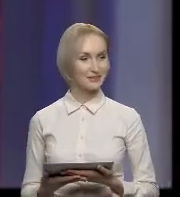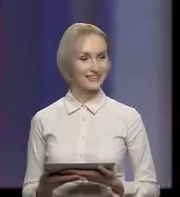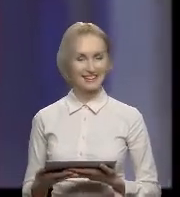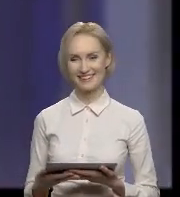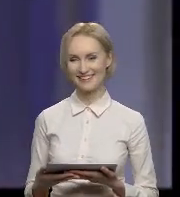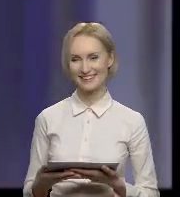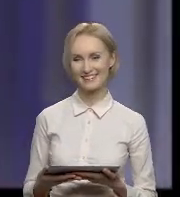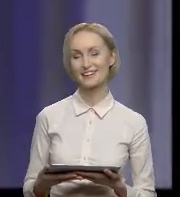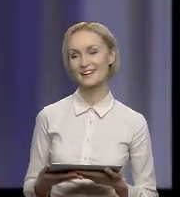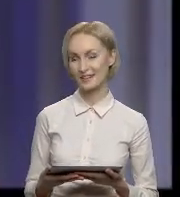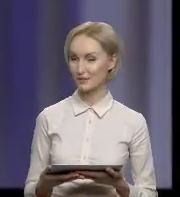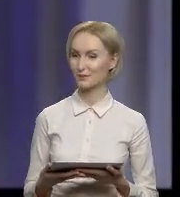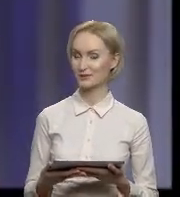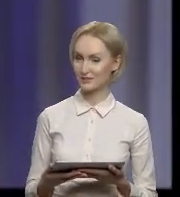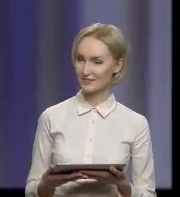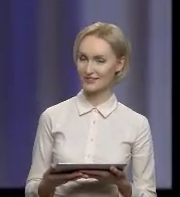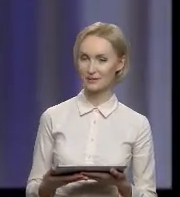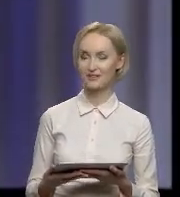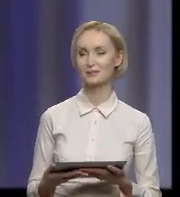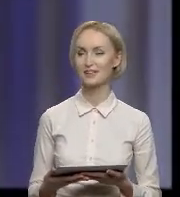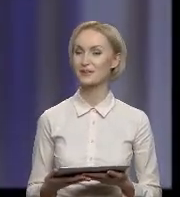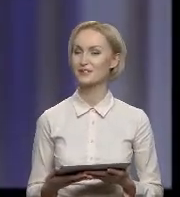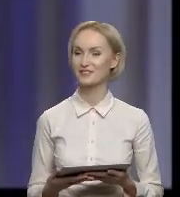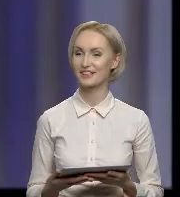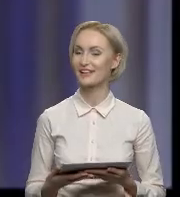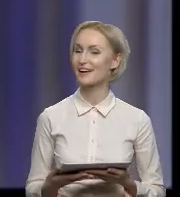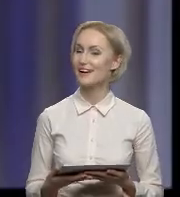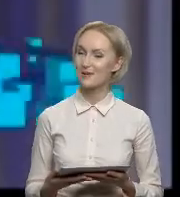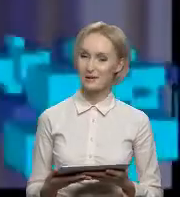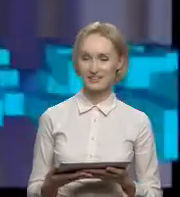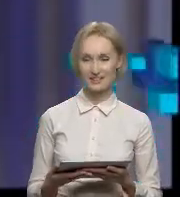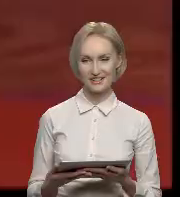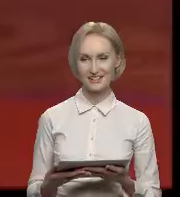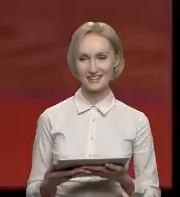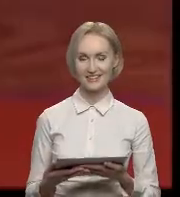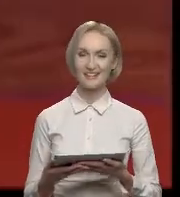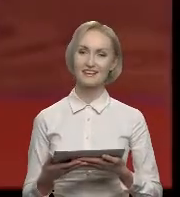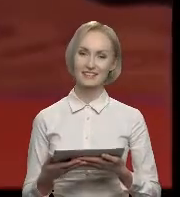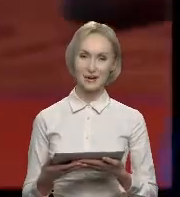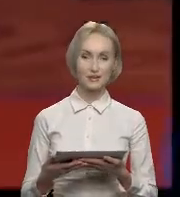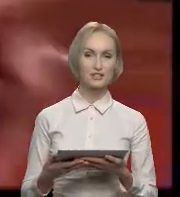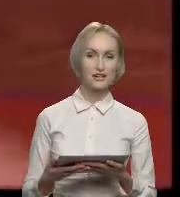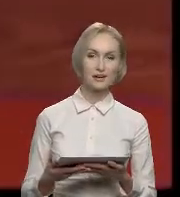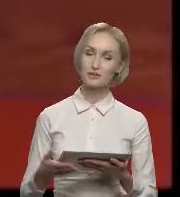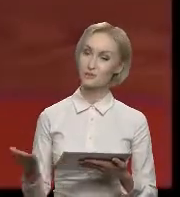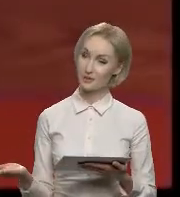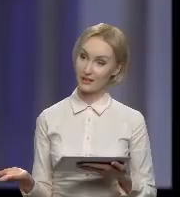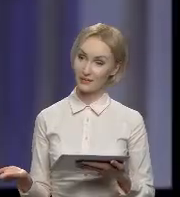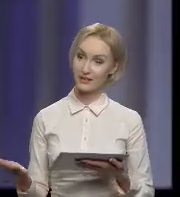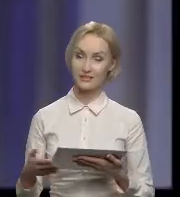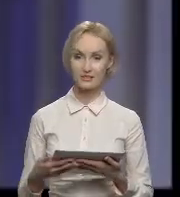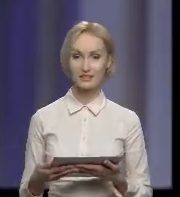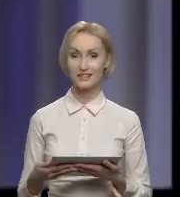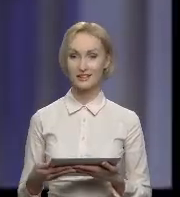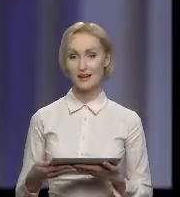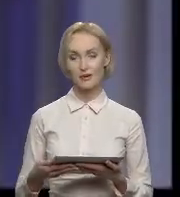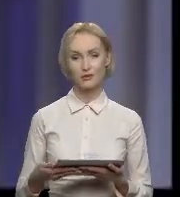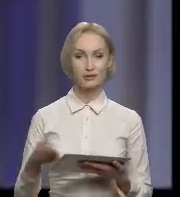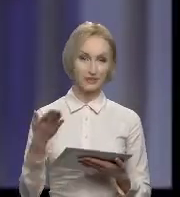leaves me and the man in question with the child. Yeah.